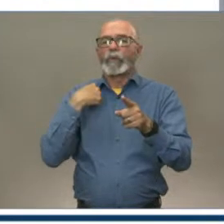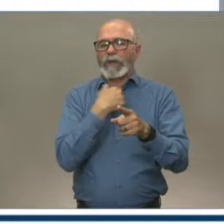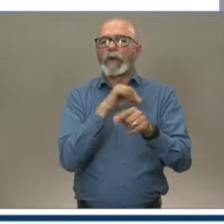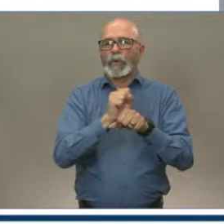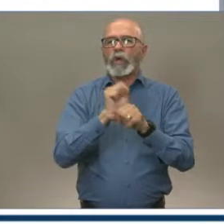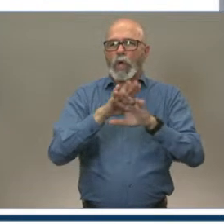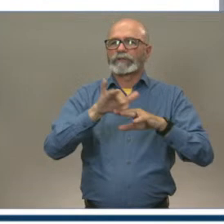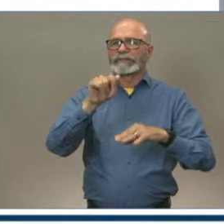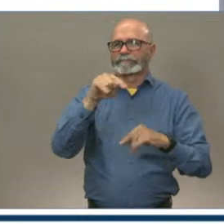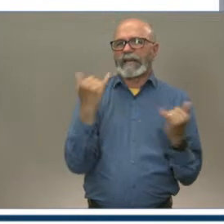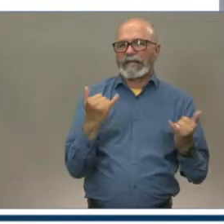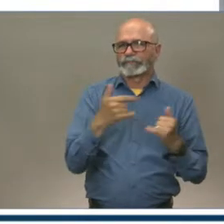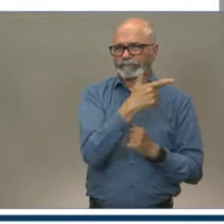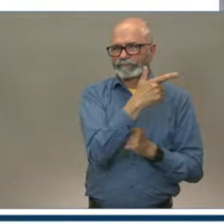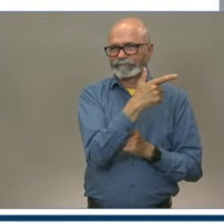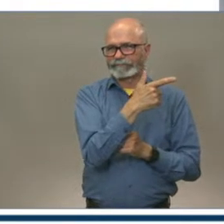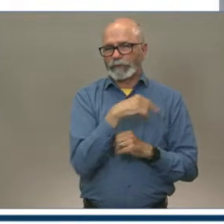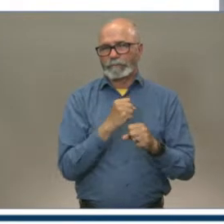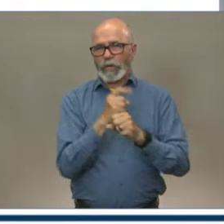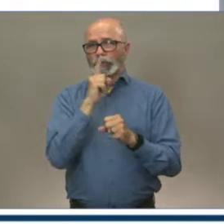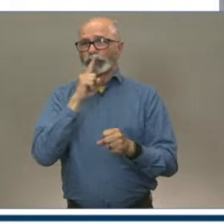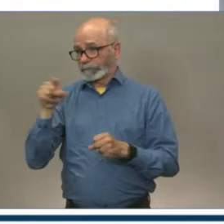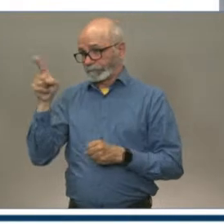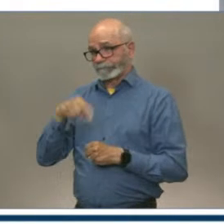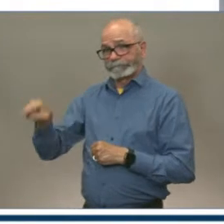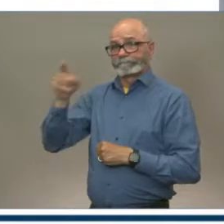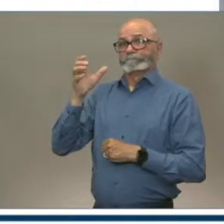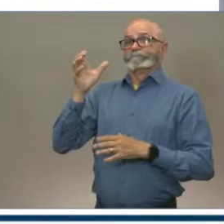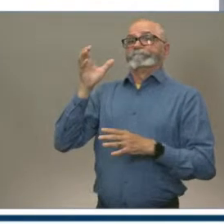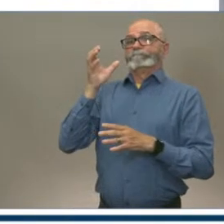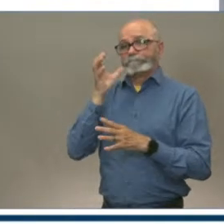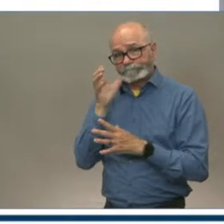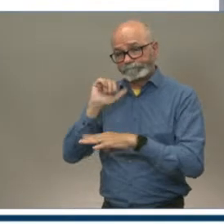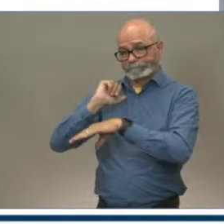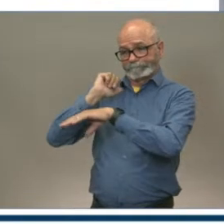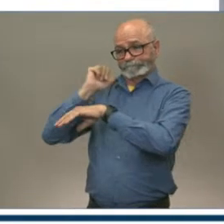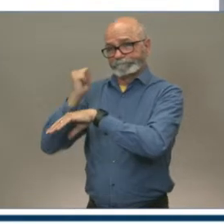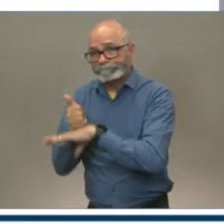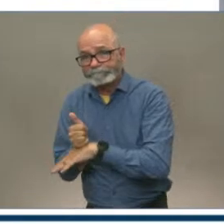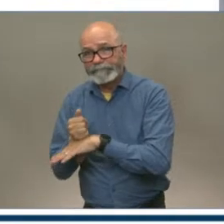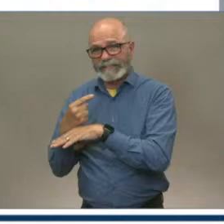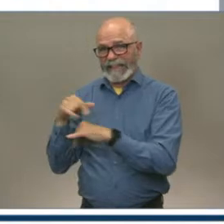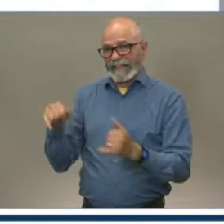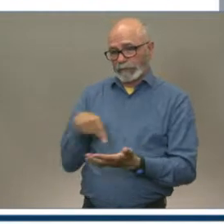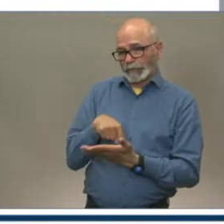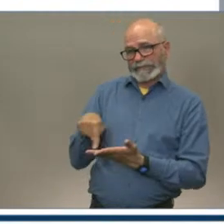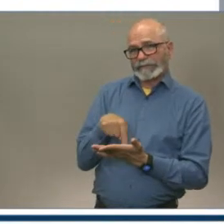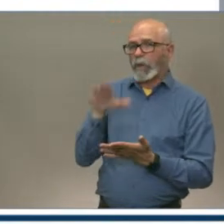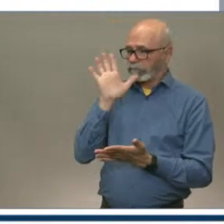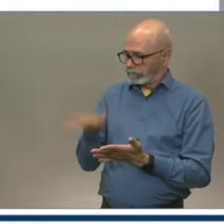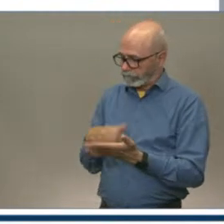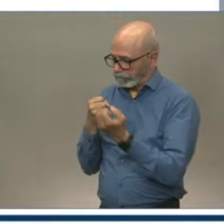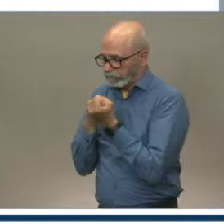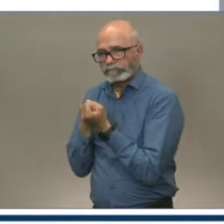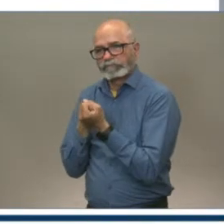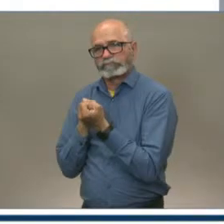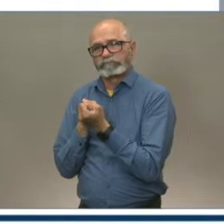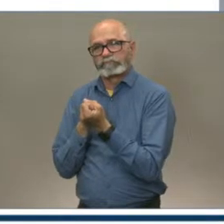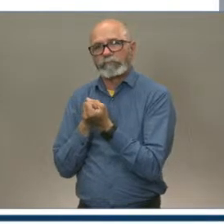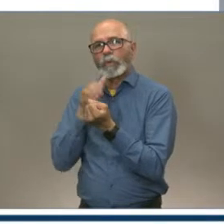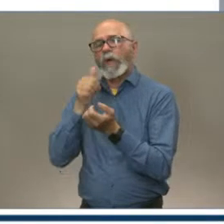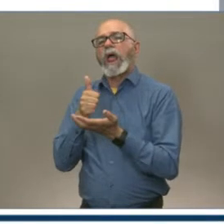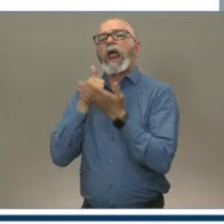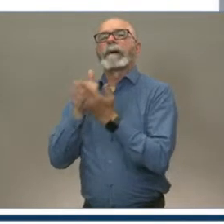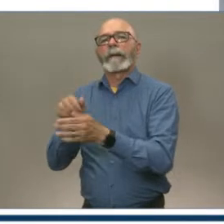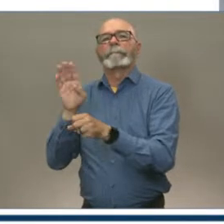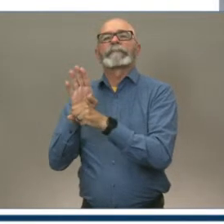very quickly to make sure that we have something in place this week, and we'll be able to help those businesses that